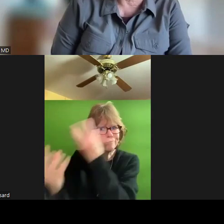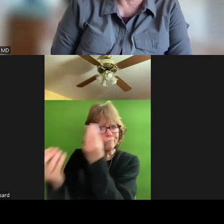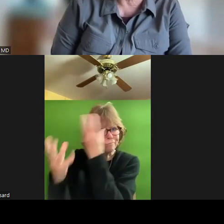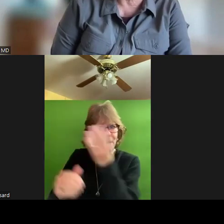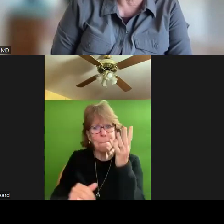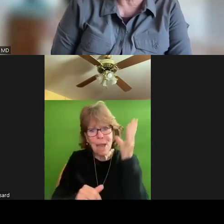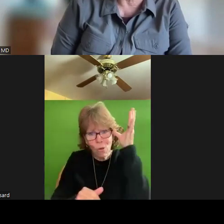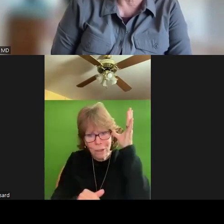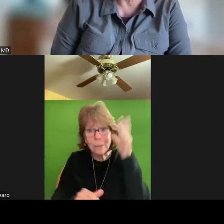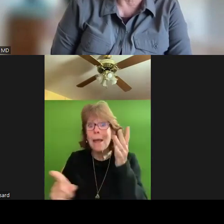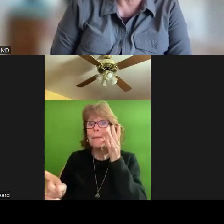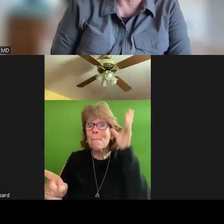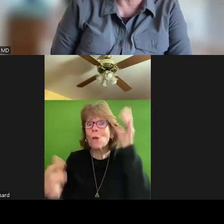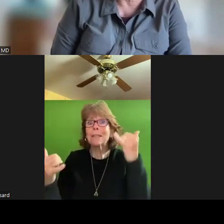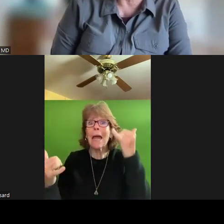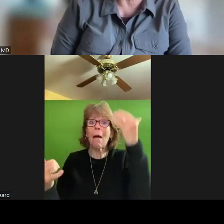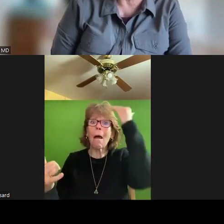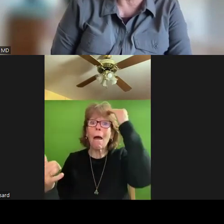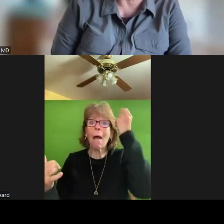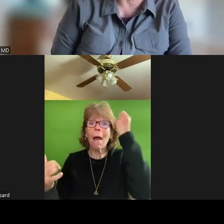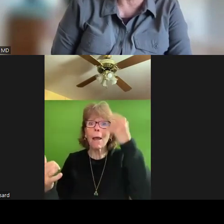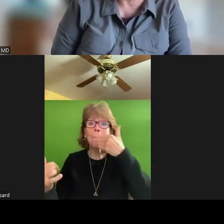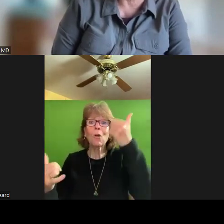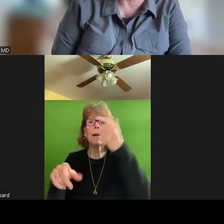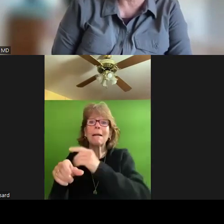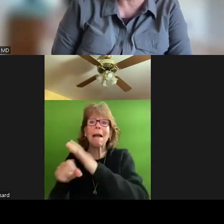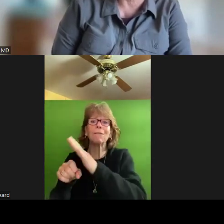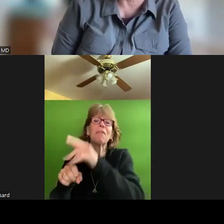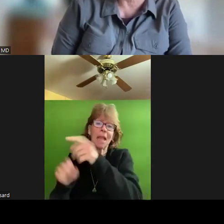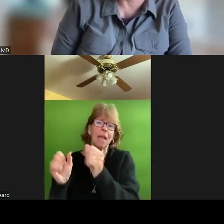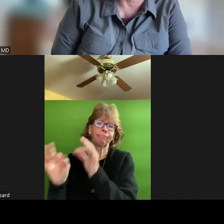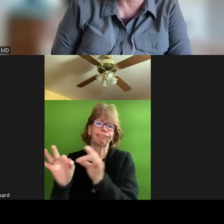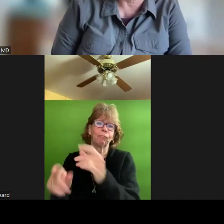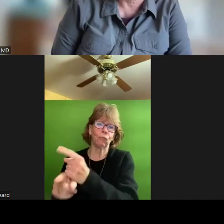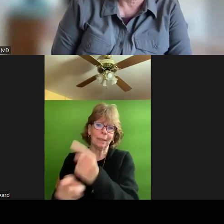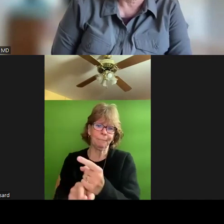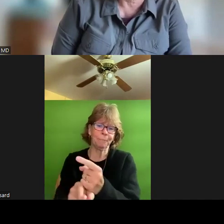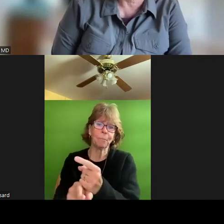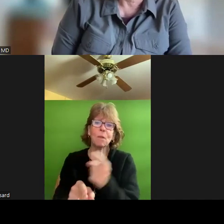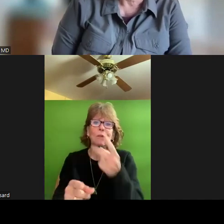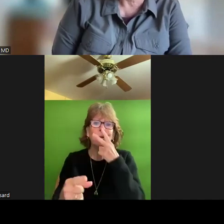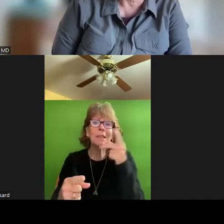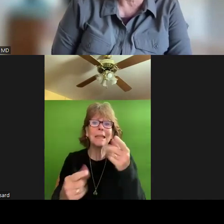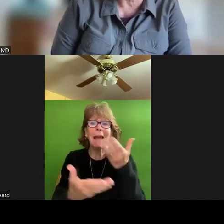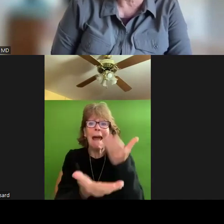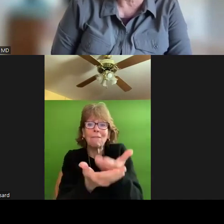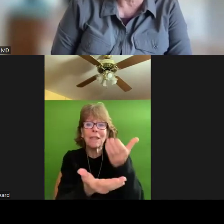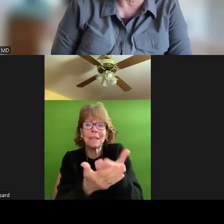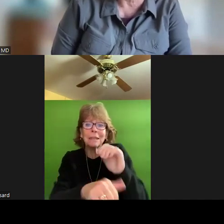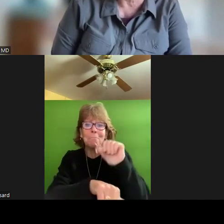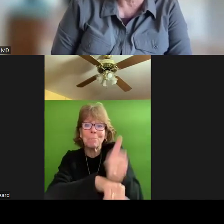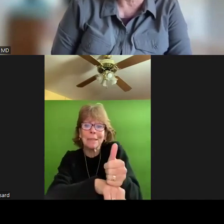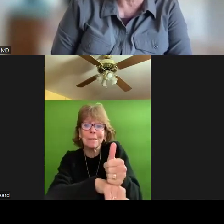And we state specifically that this discussions should be evidence-based, meaning it should come